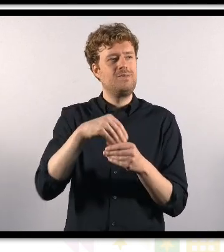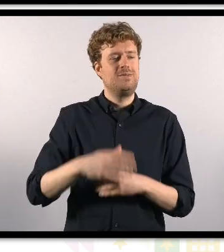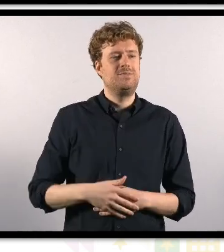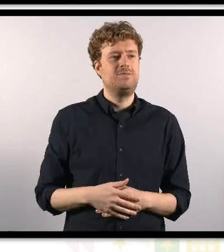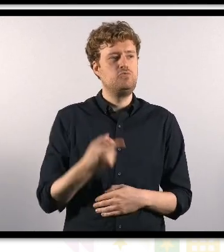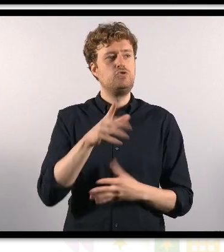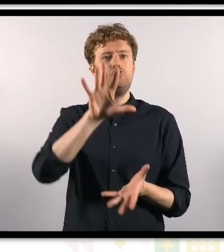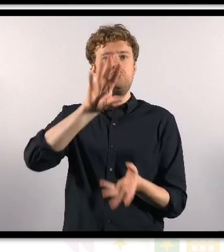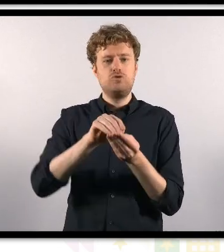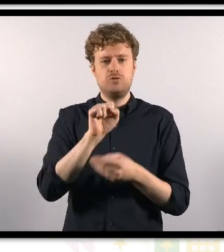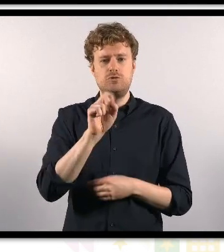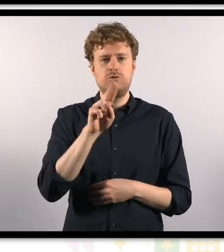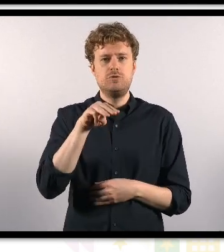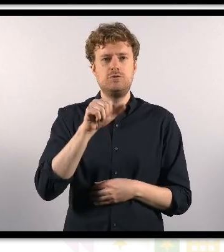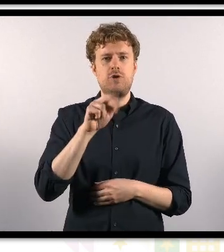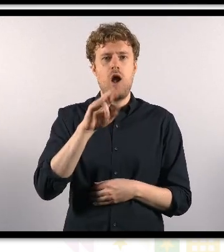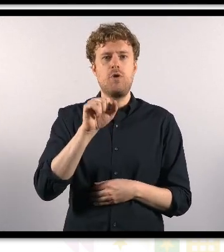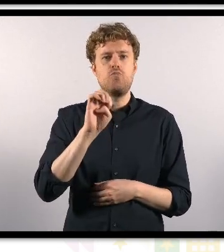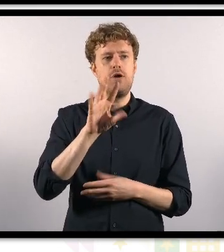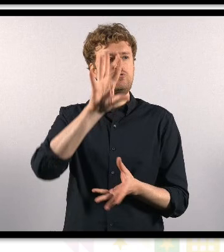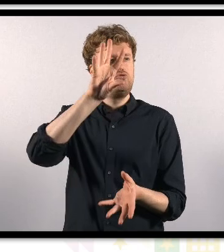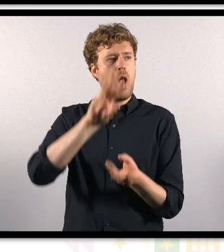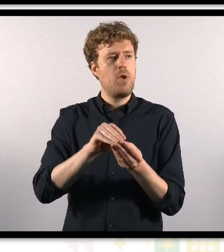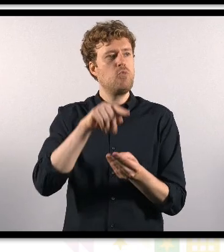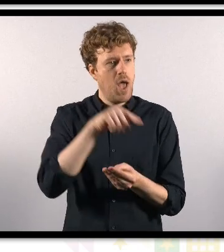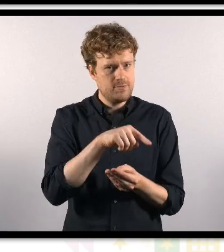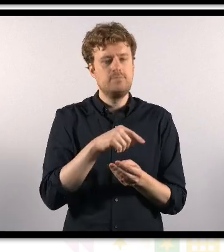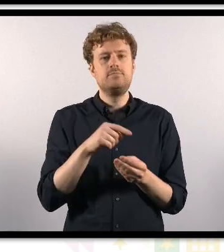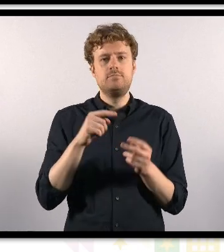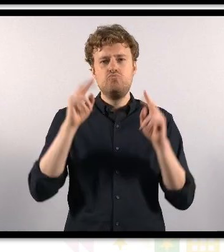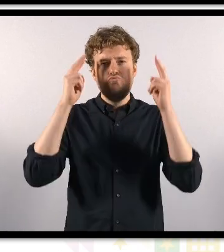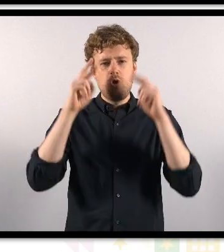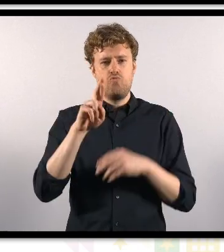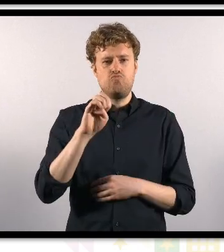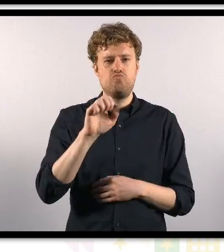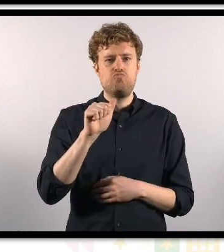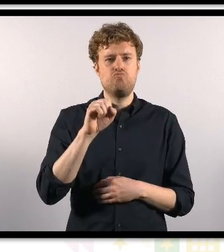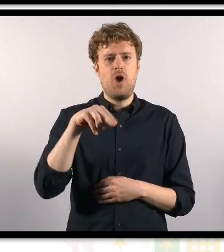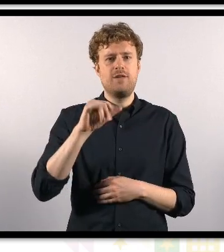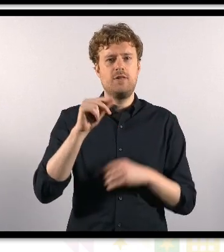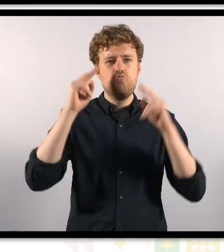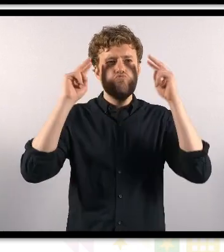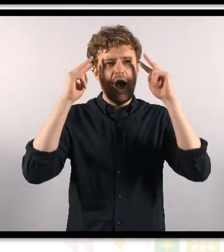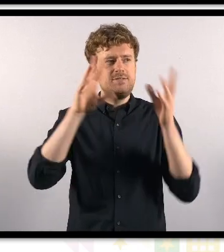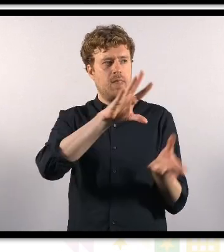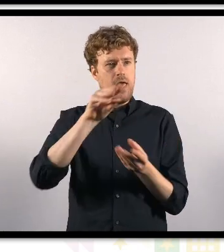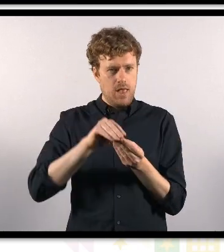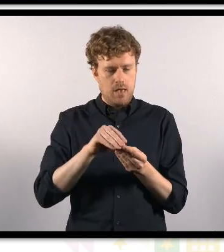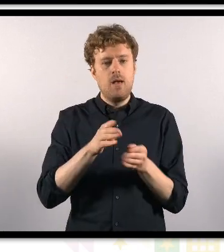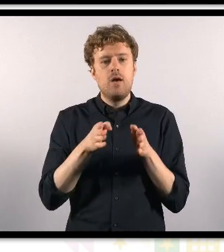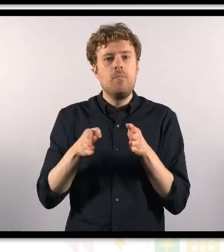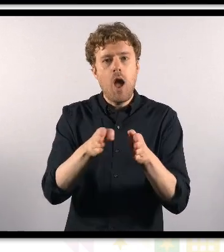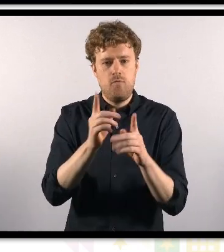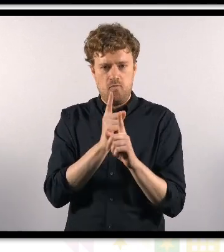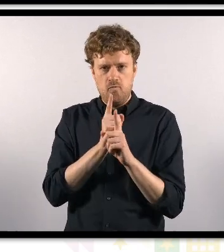going to be service name equal to one. And for all practical purposes, machines don't really need to know if it is checkout or if it